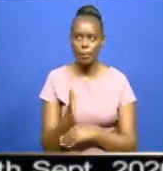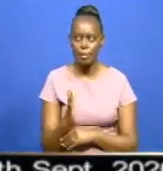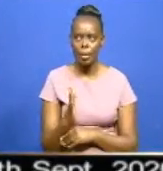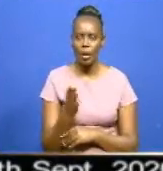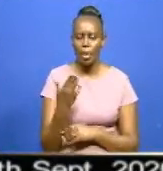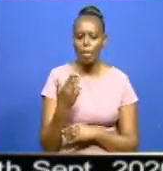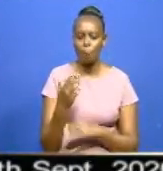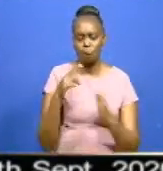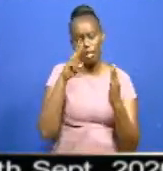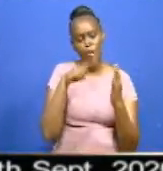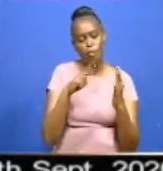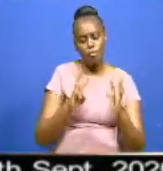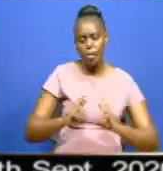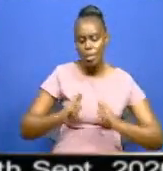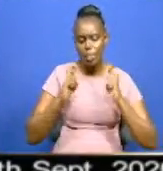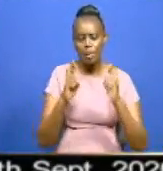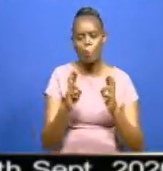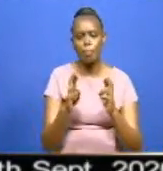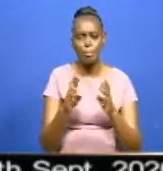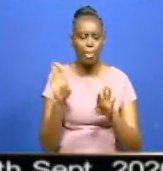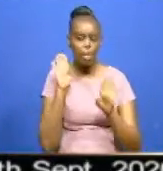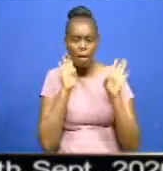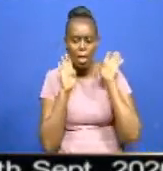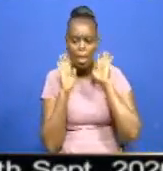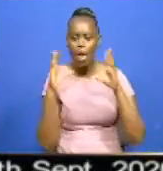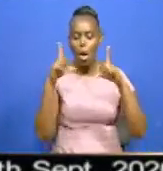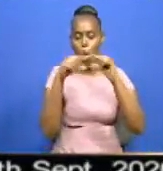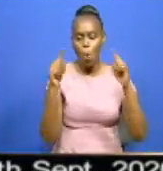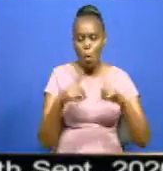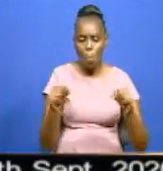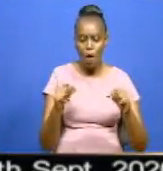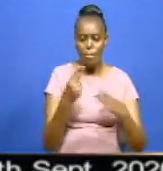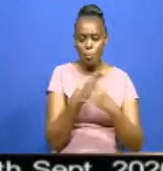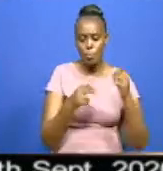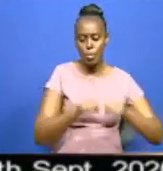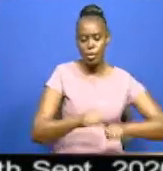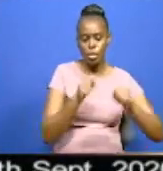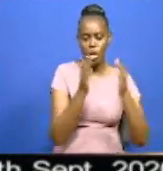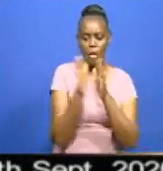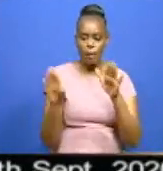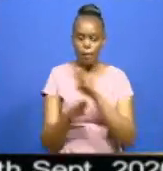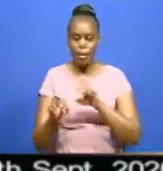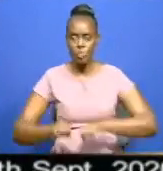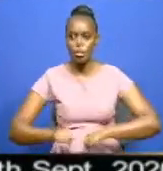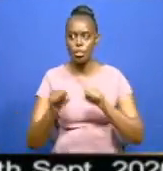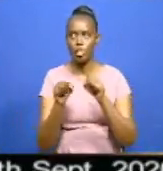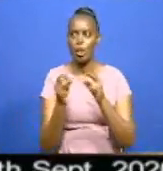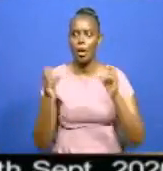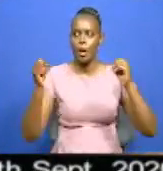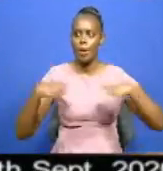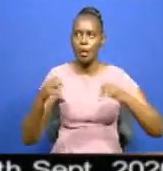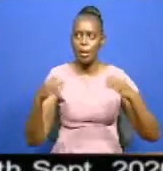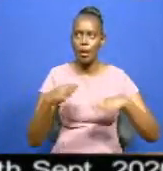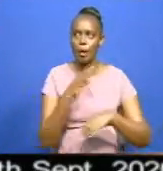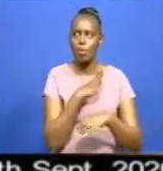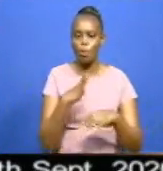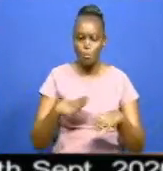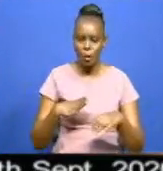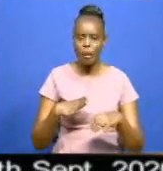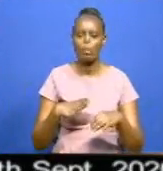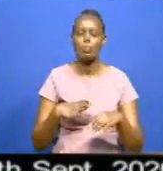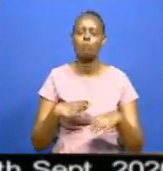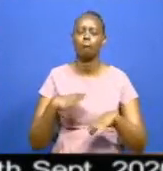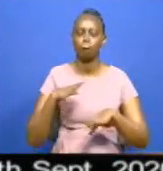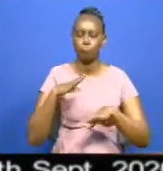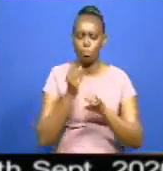you read the report and hear the sentiments shared by both the chair and the vice chair, it is clear that this committee made a very